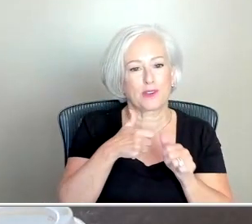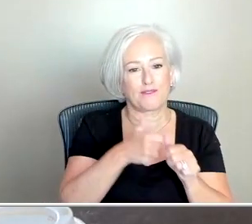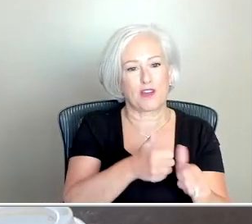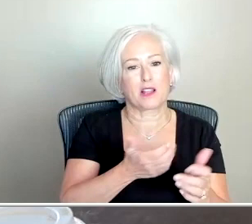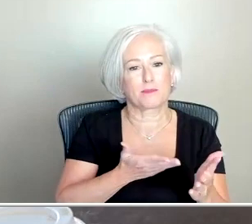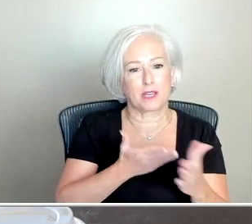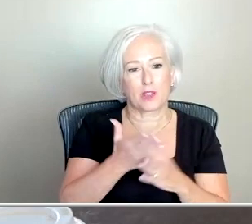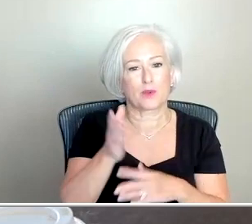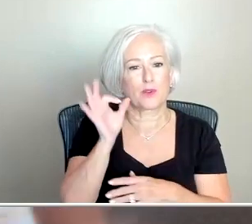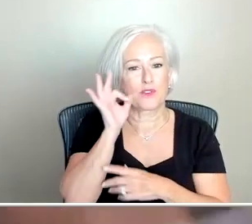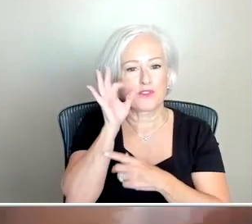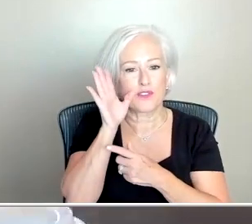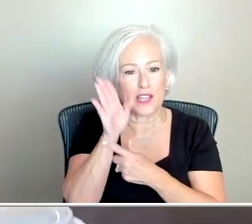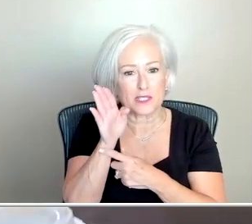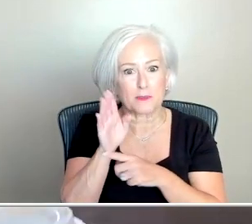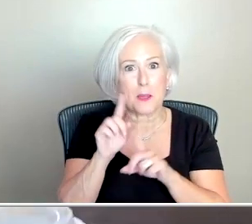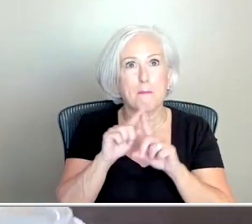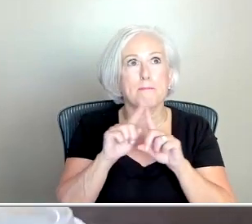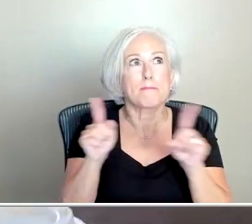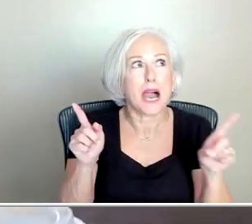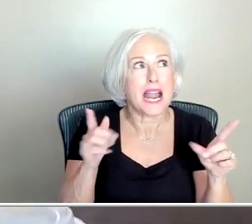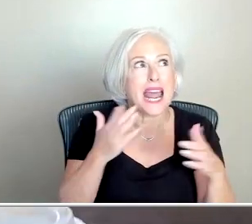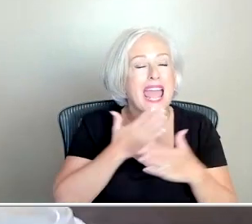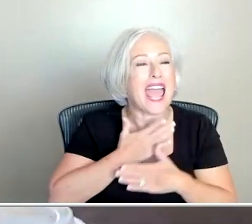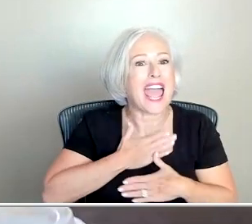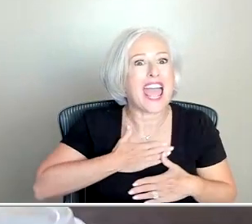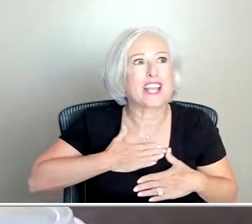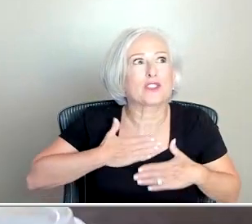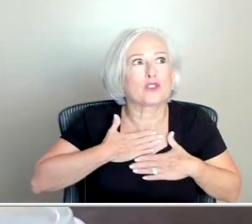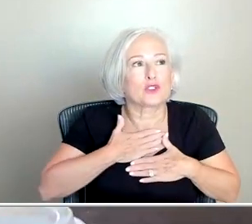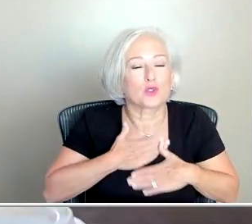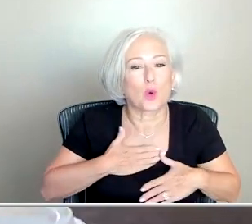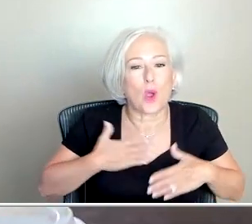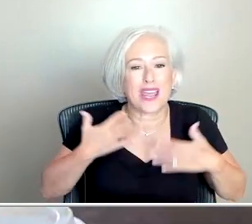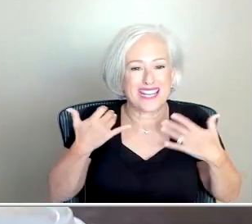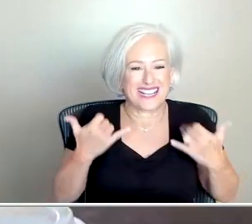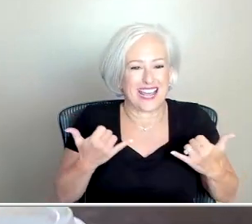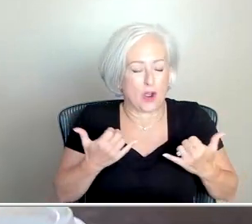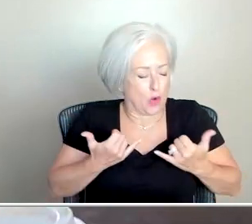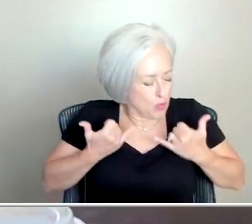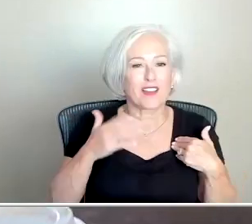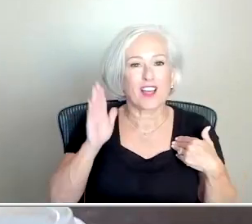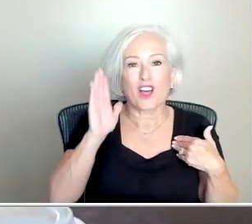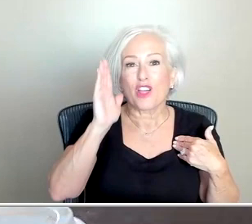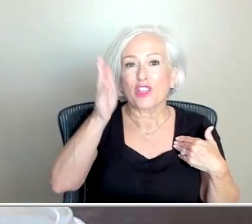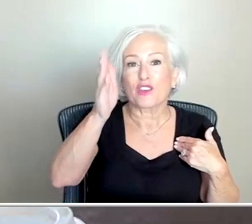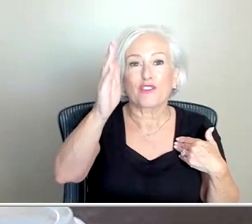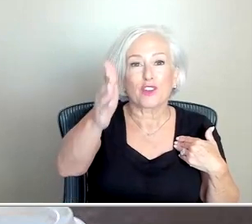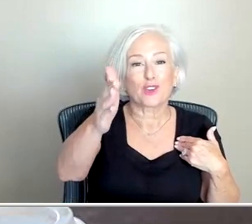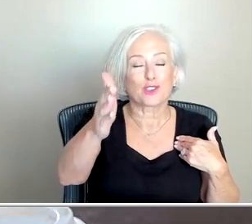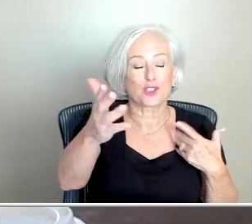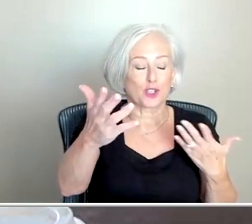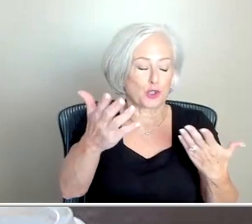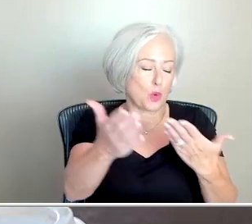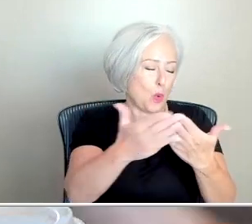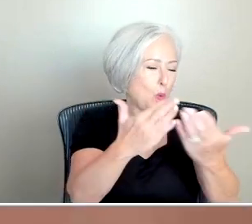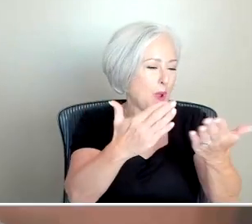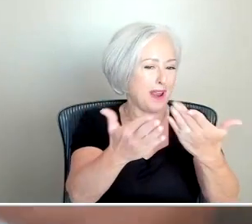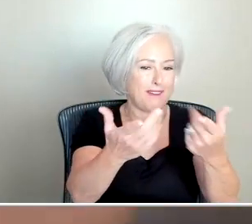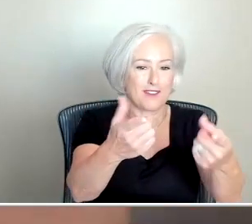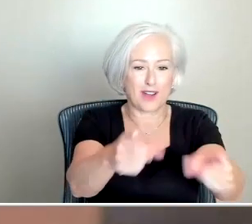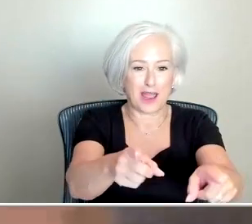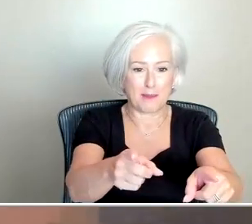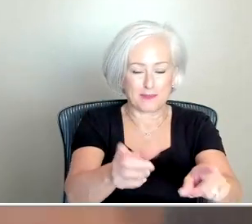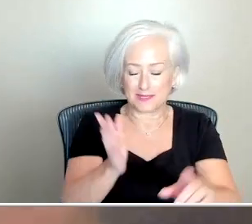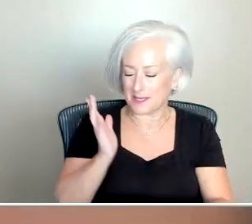just enjoy now. Right now is all we have, all right? The future is going to be whatever it is. The past is whatever it was.